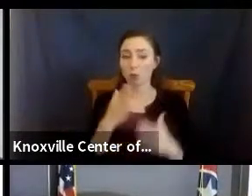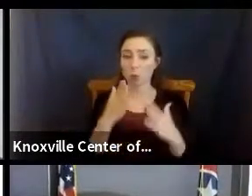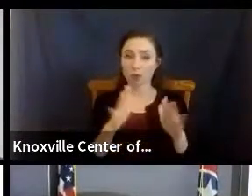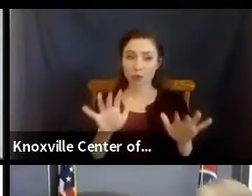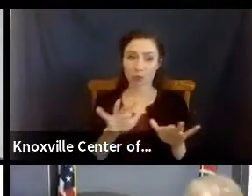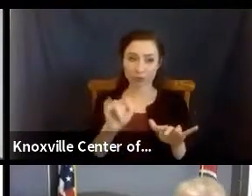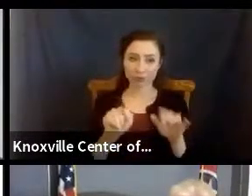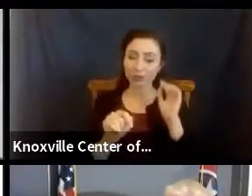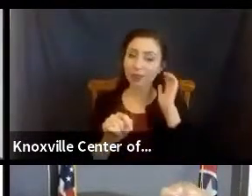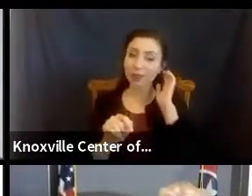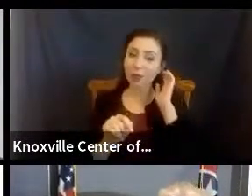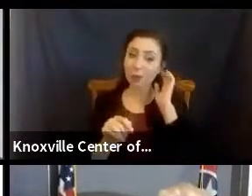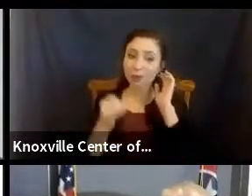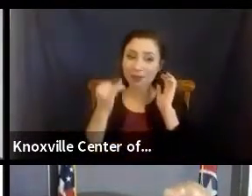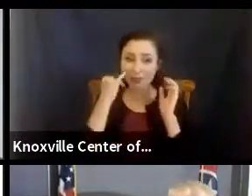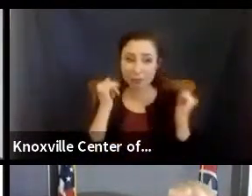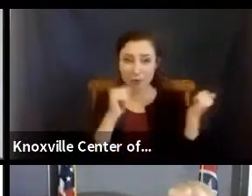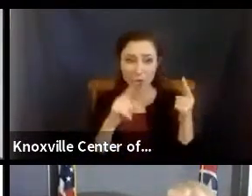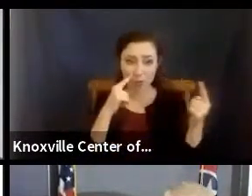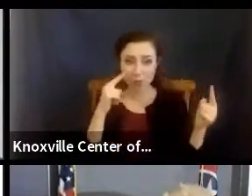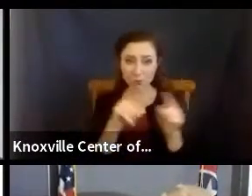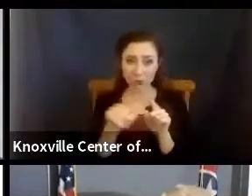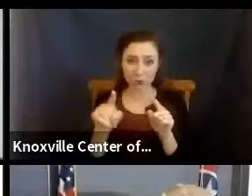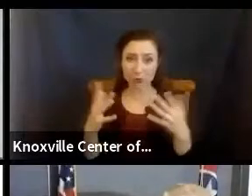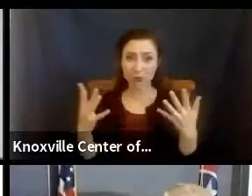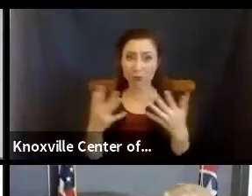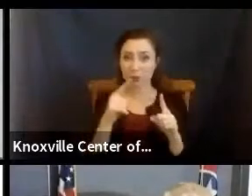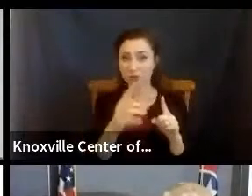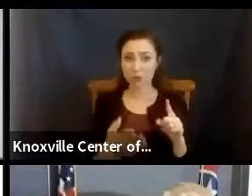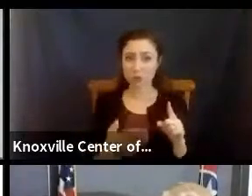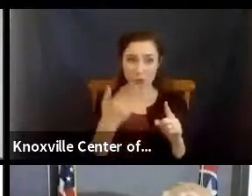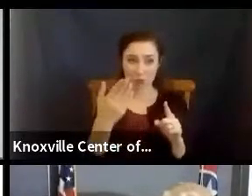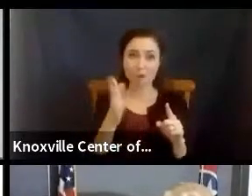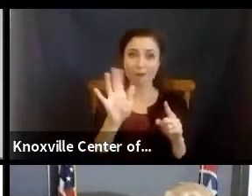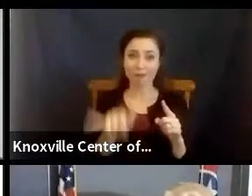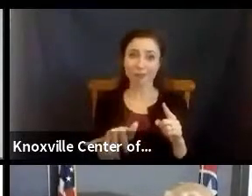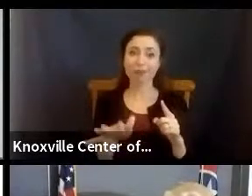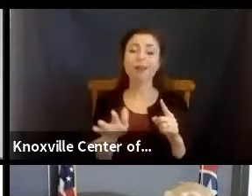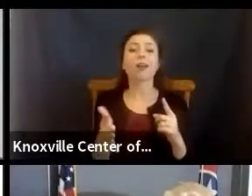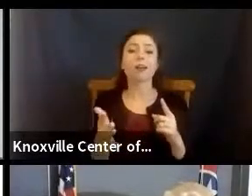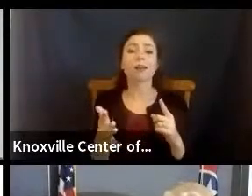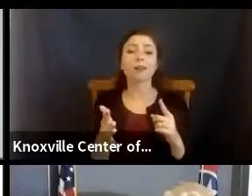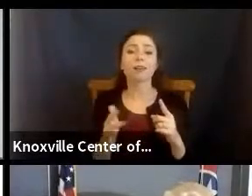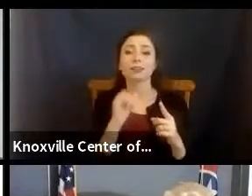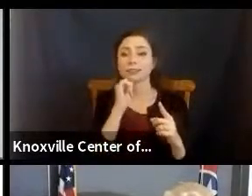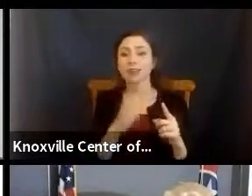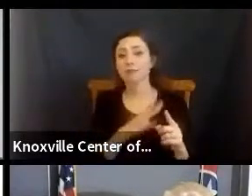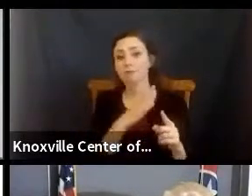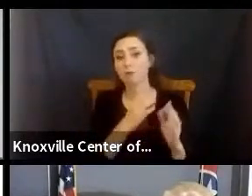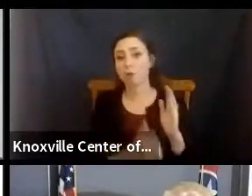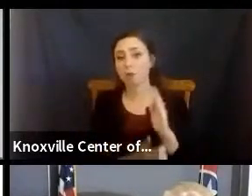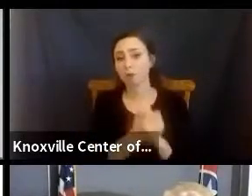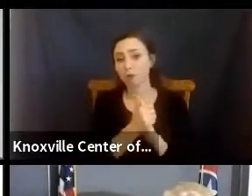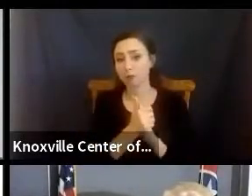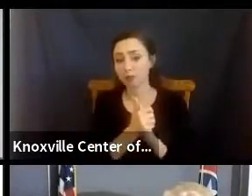as you're all in concurrence with what you propose, that's essentially an informal amendment to the